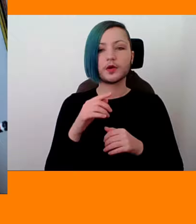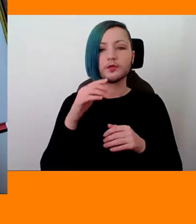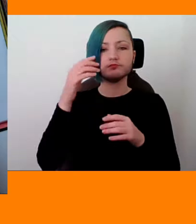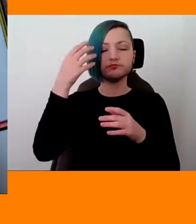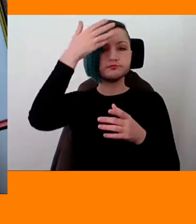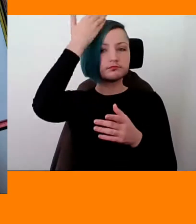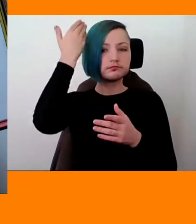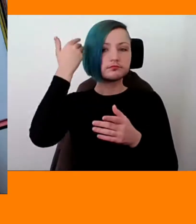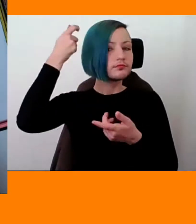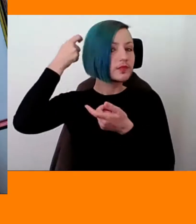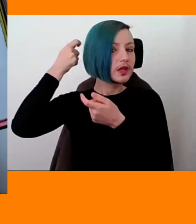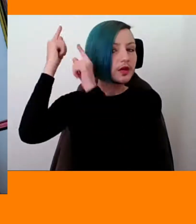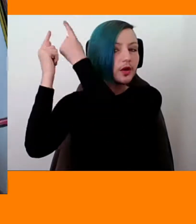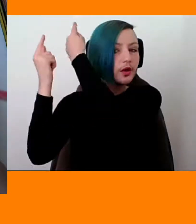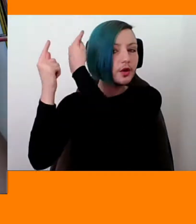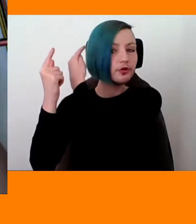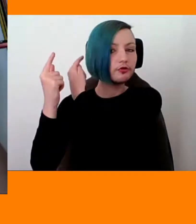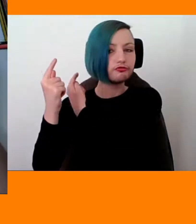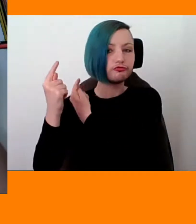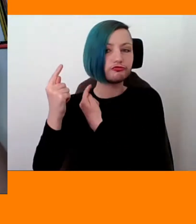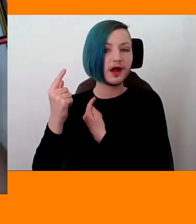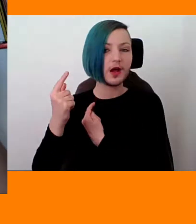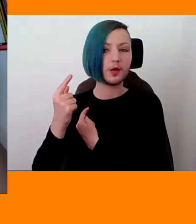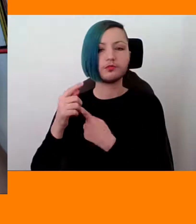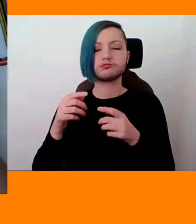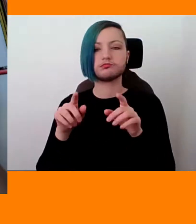around so that it looks like it's got a bit of a curve.